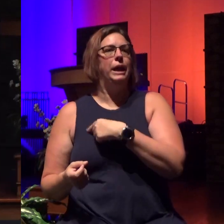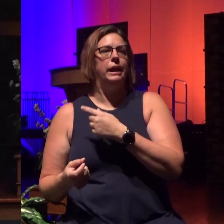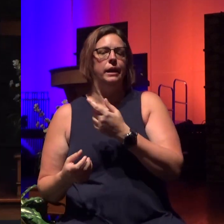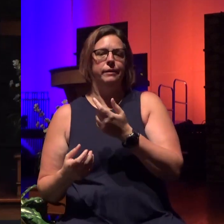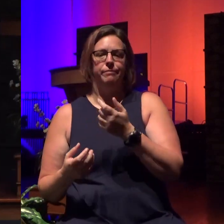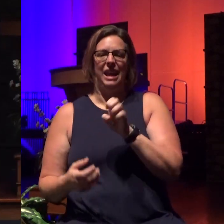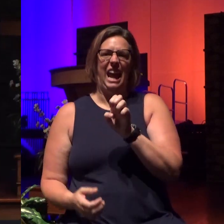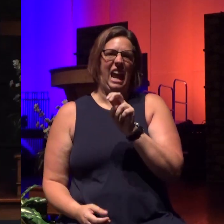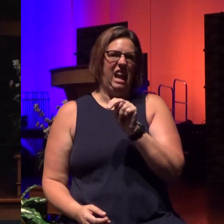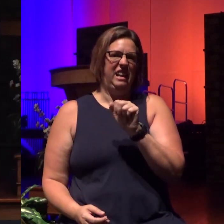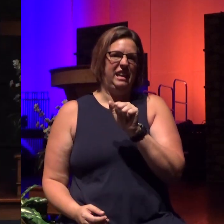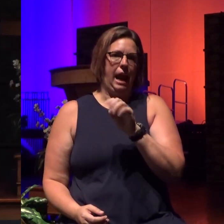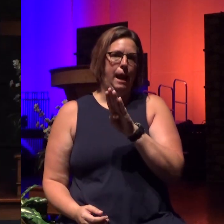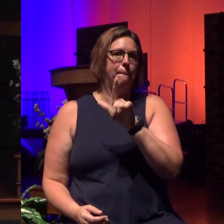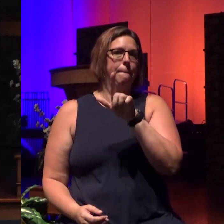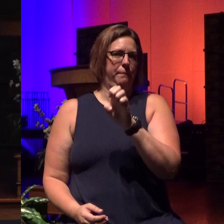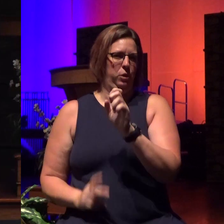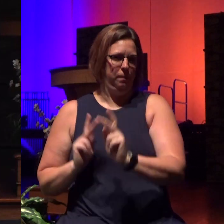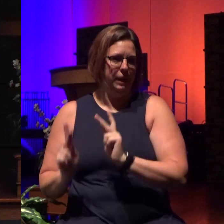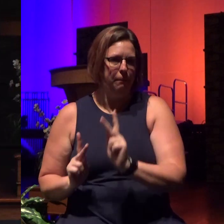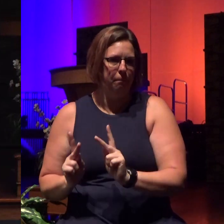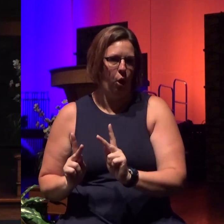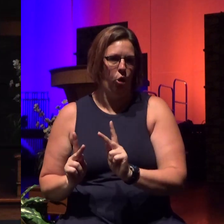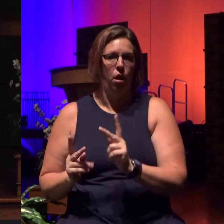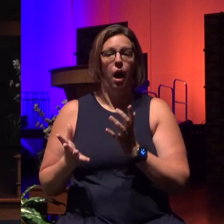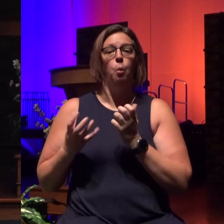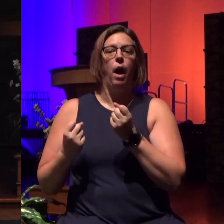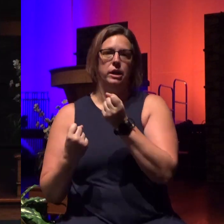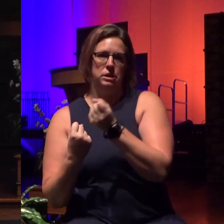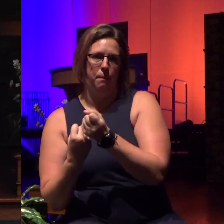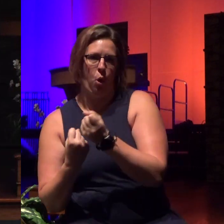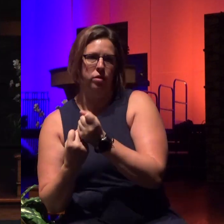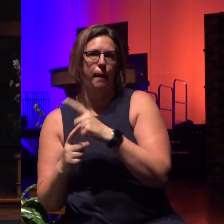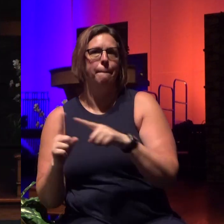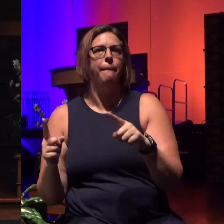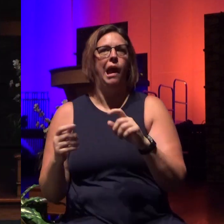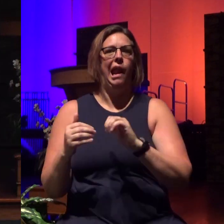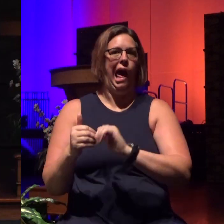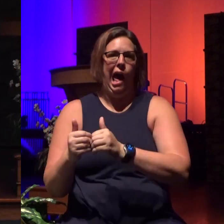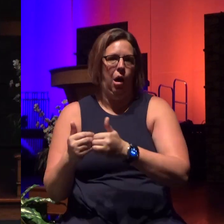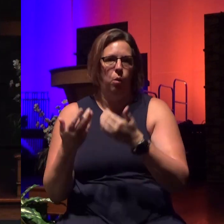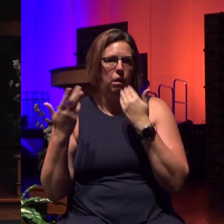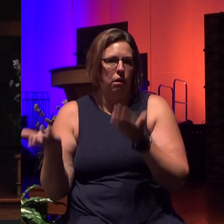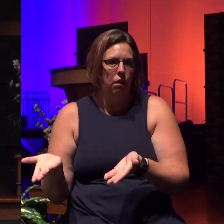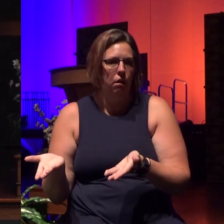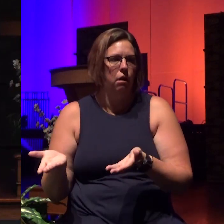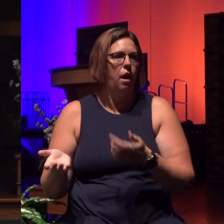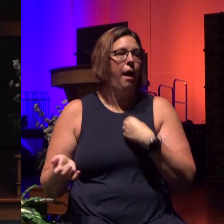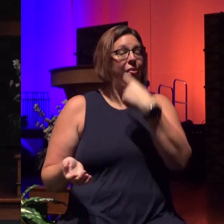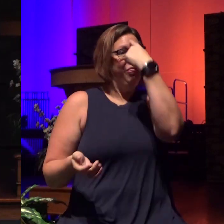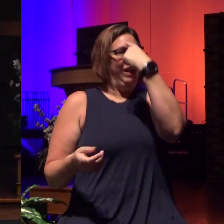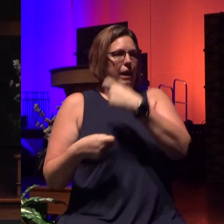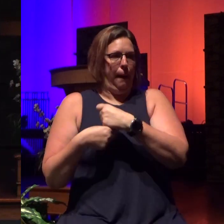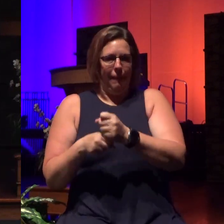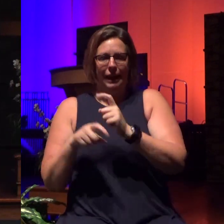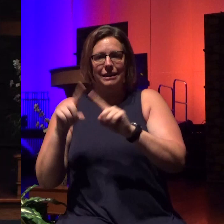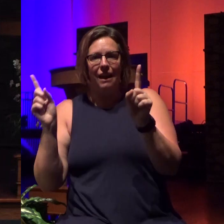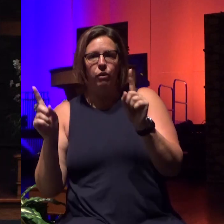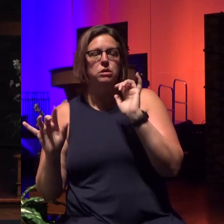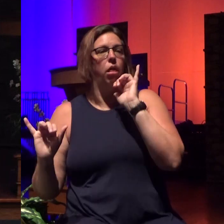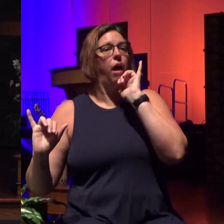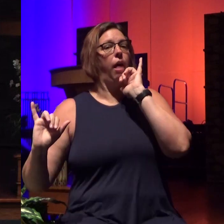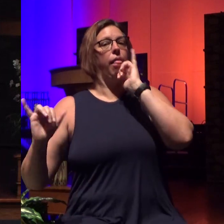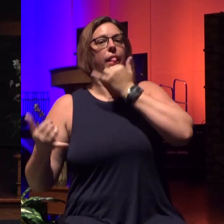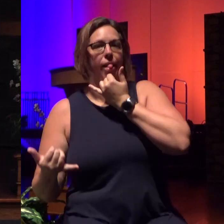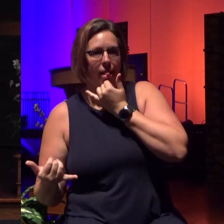things that we want to support them and maybe we don't know quite how and we think we're making a difference. And so we accidentally